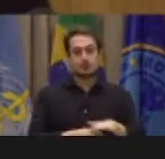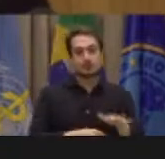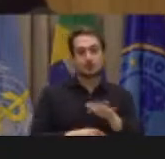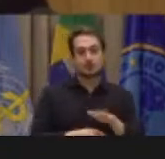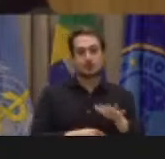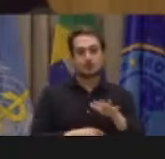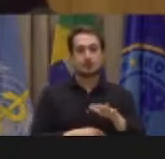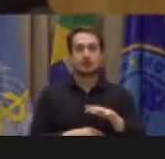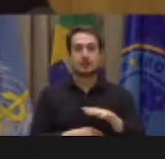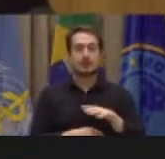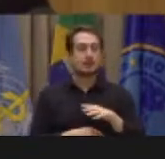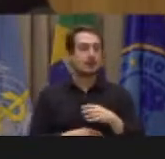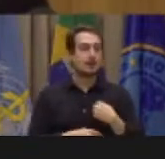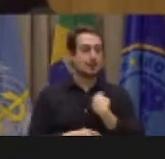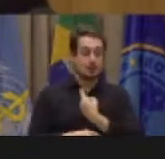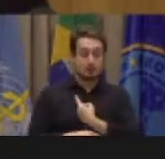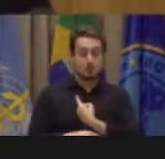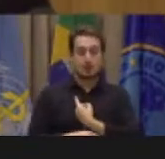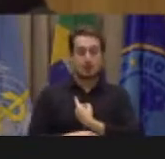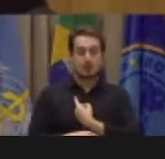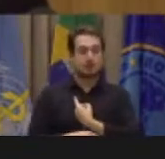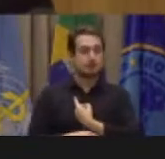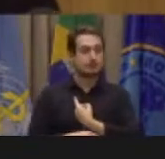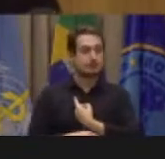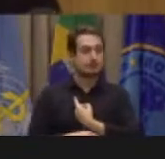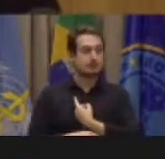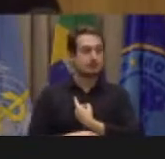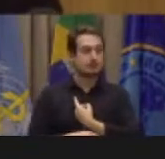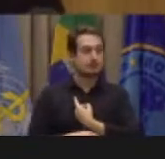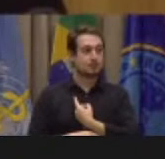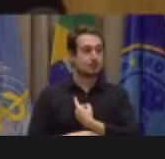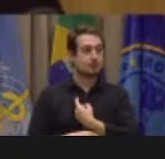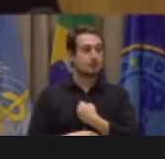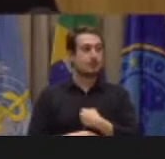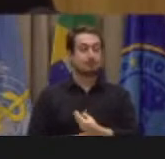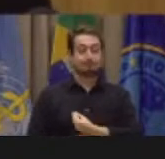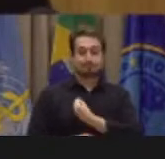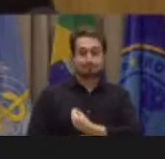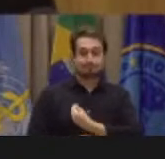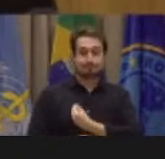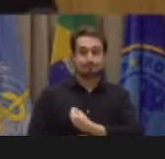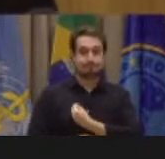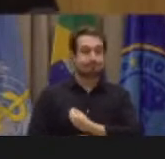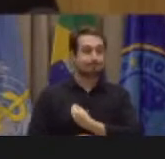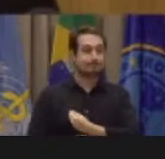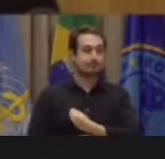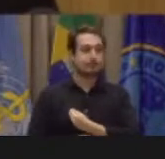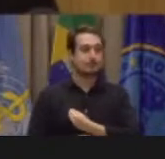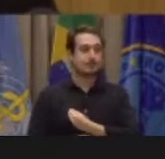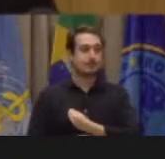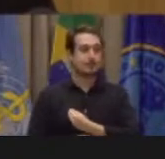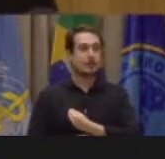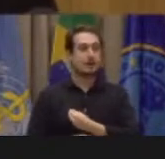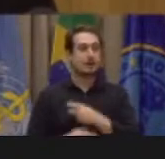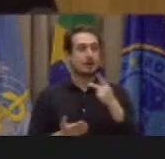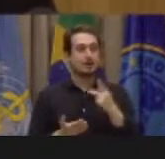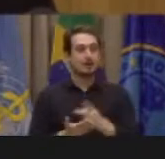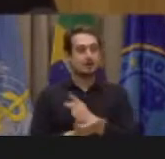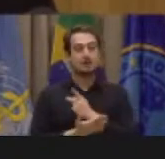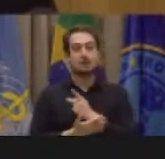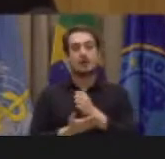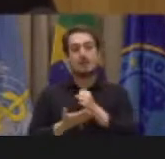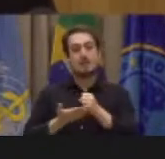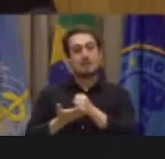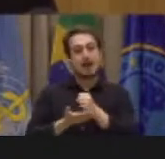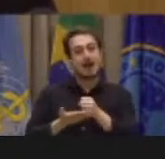share in this network. So this means that we are in a situation